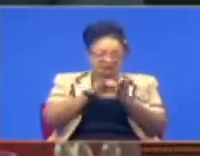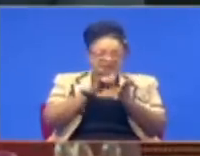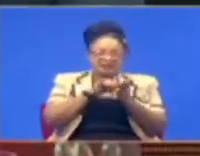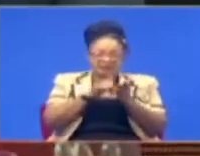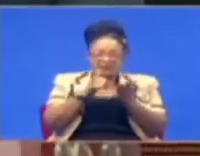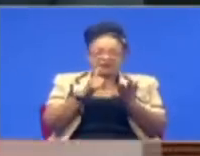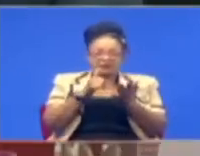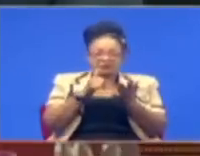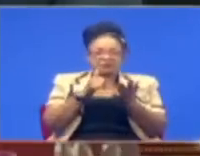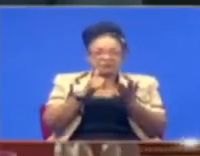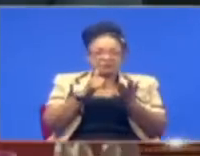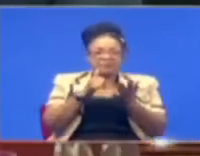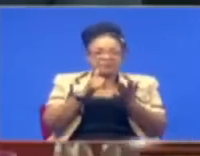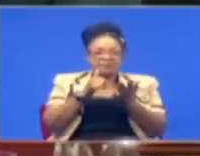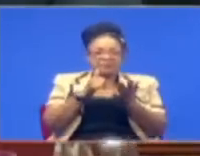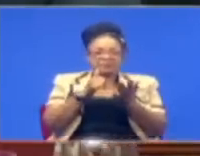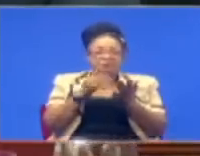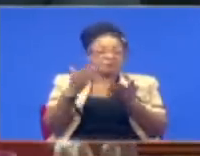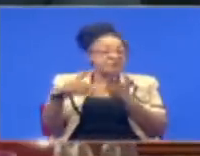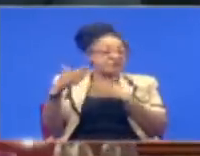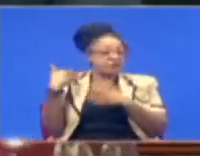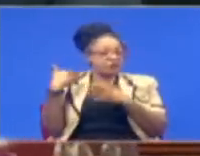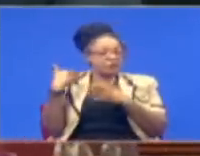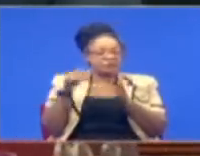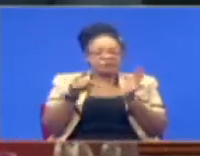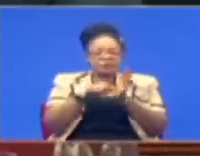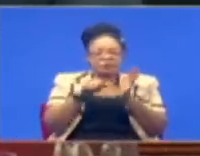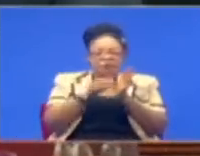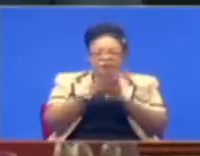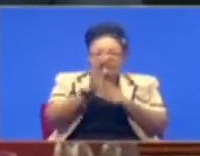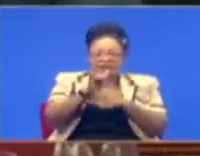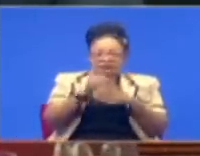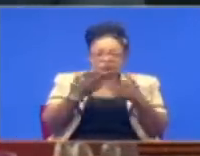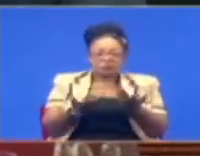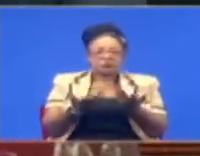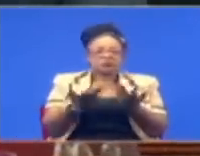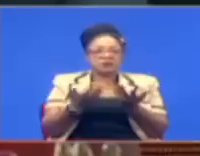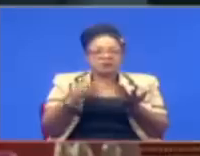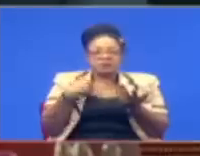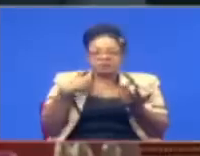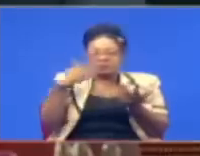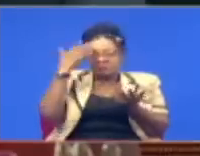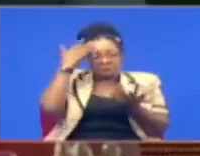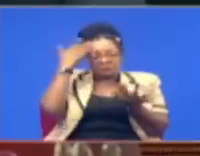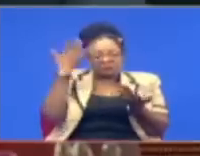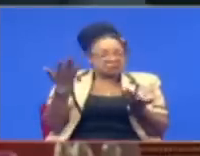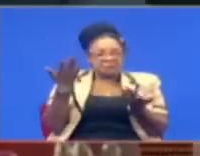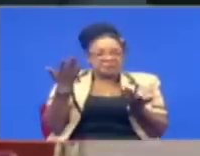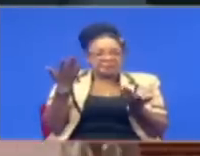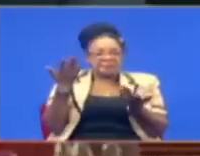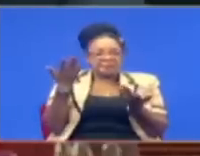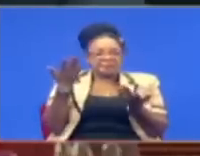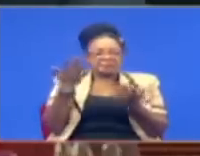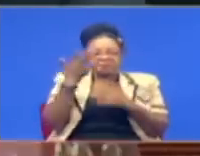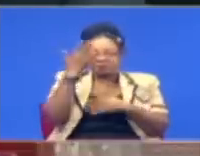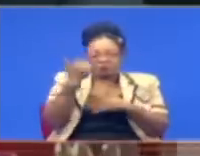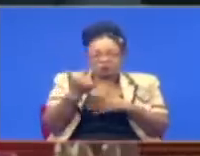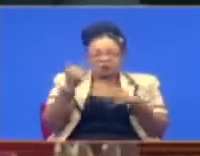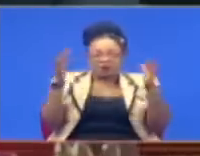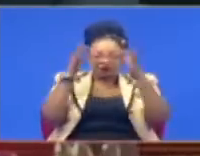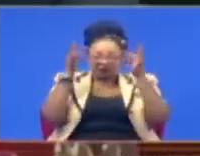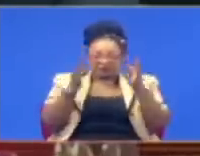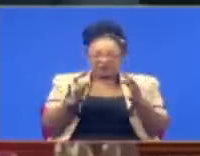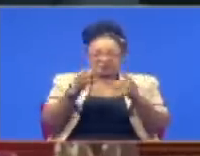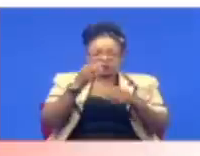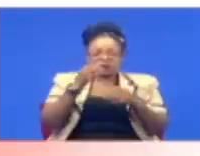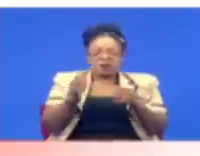experience. And I would agree with you, the problem with that is this. I do not know for certainty why the decision went the